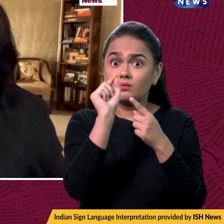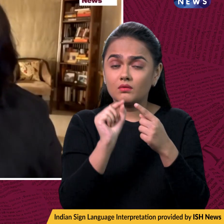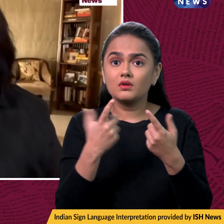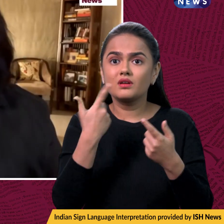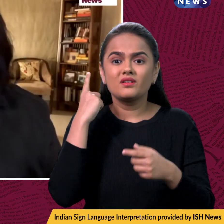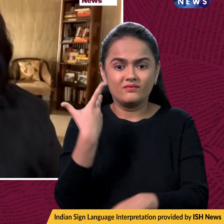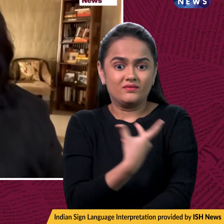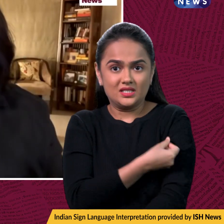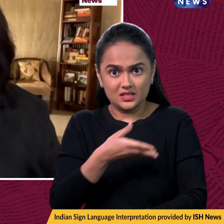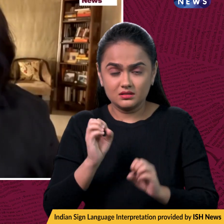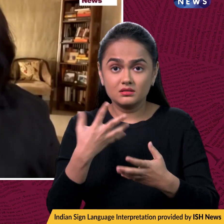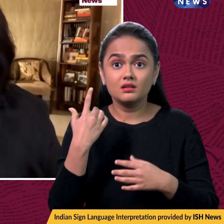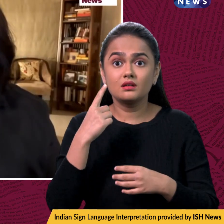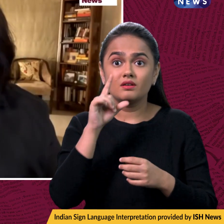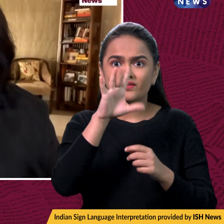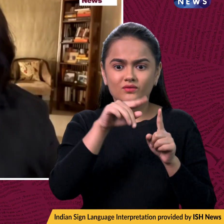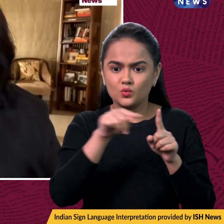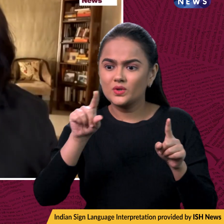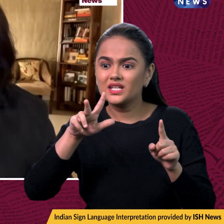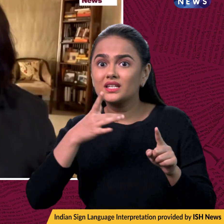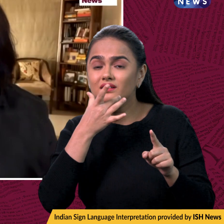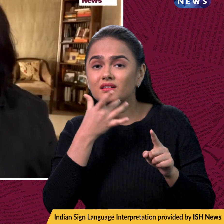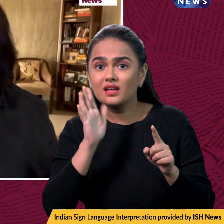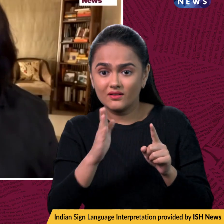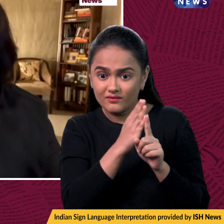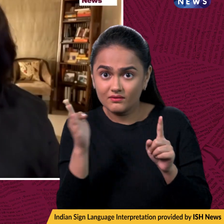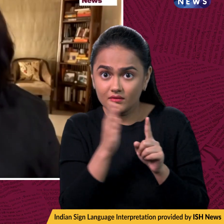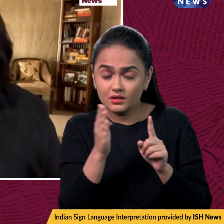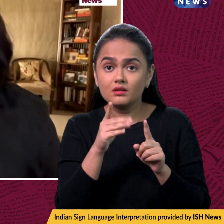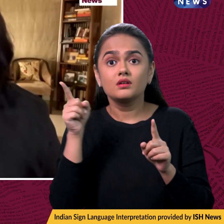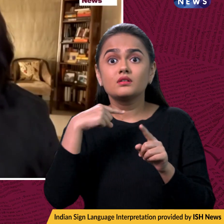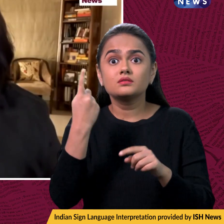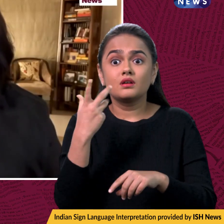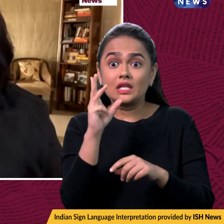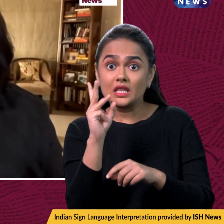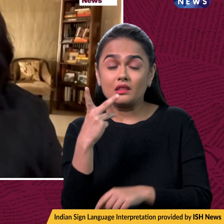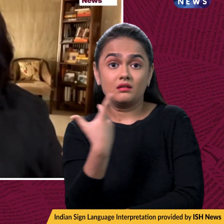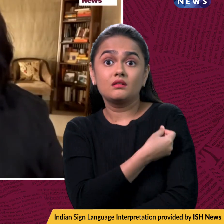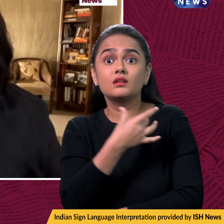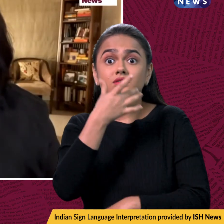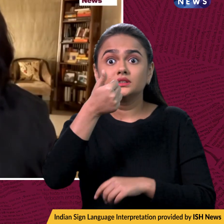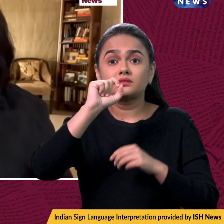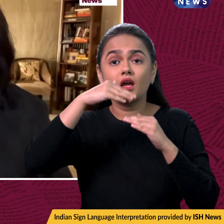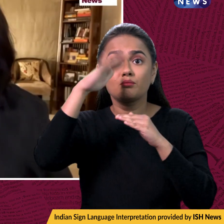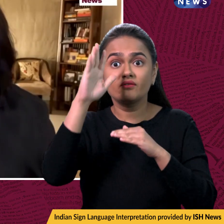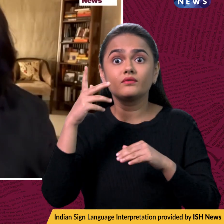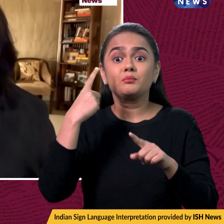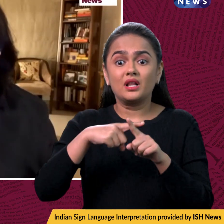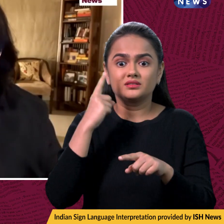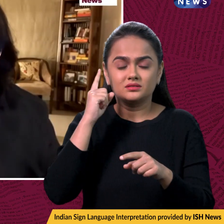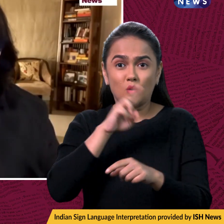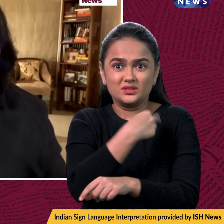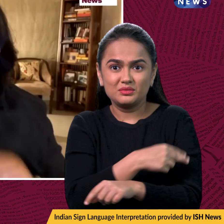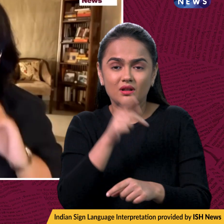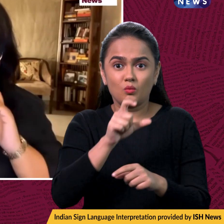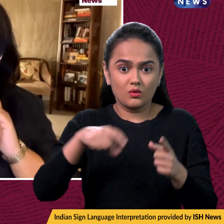for the vaccination drive of the 15 to 18-year-old age bracket, and the booster shots for the 60 plus and the frontline workers and